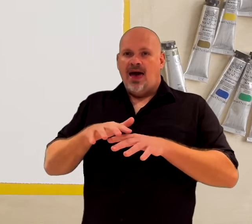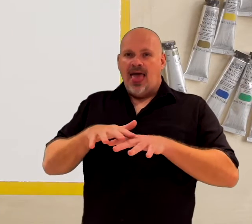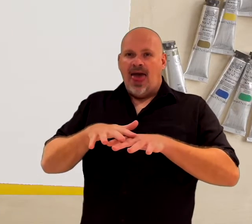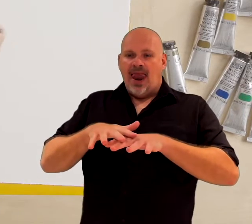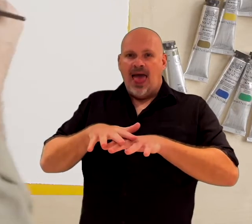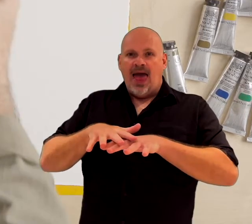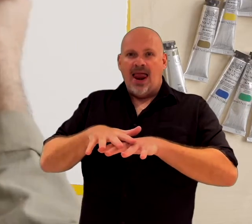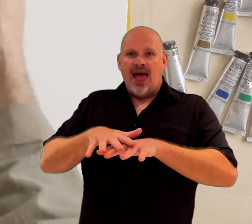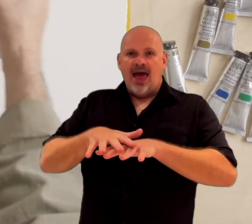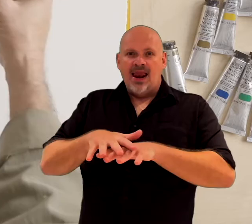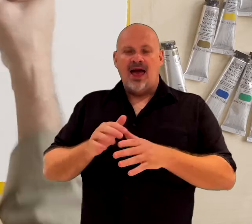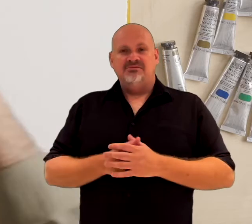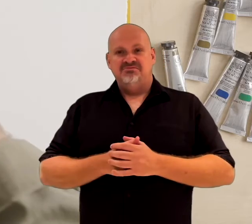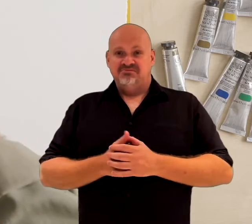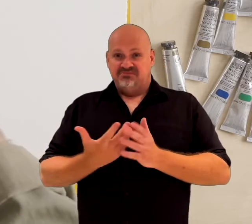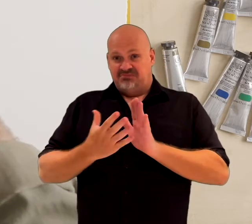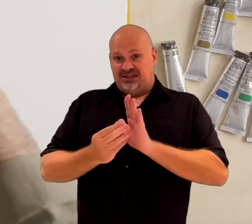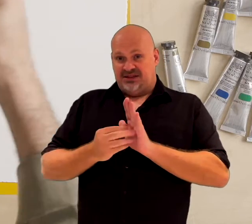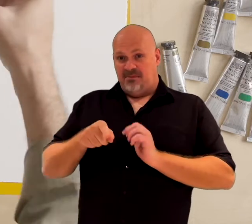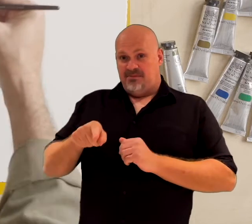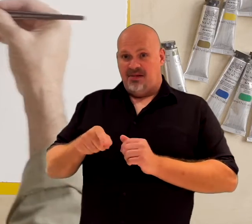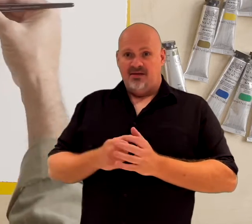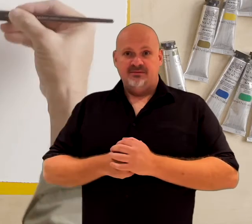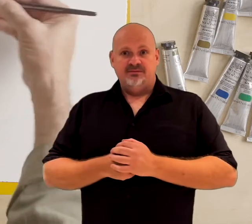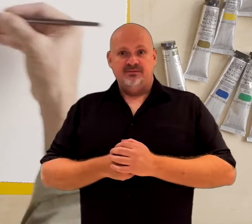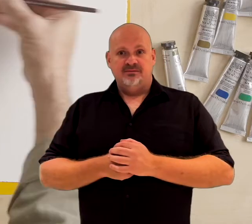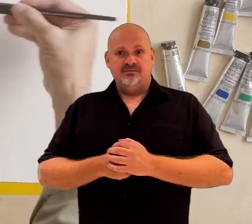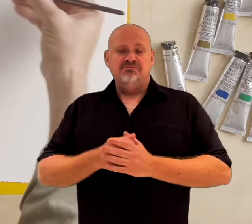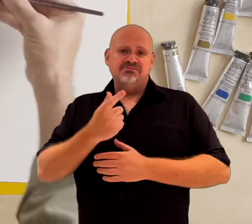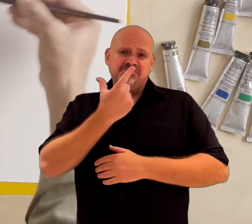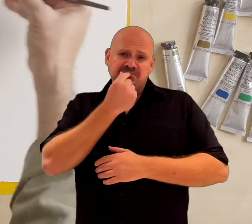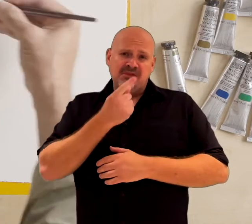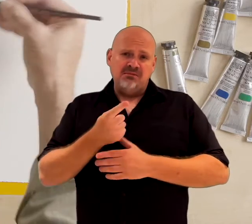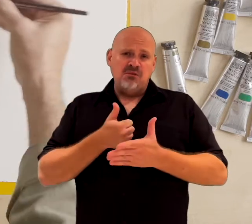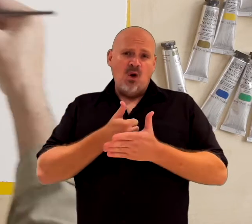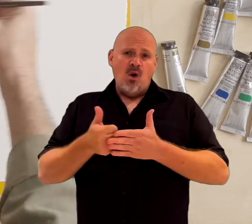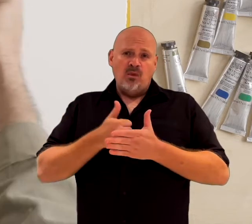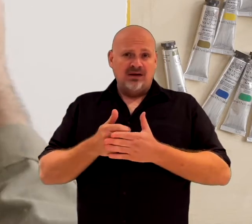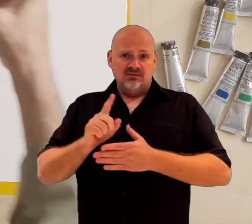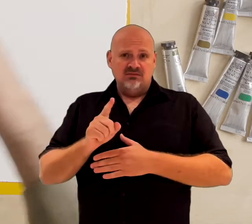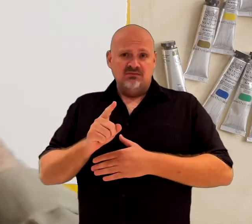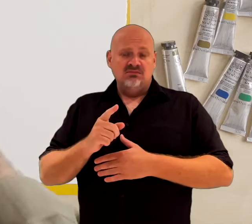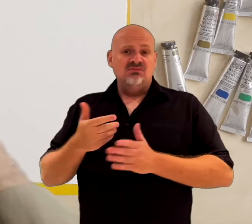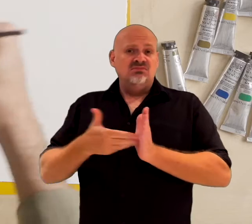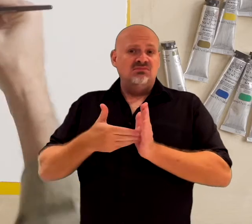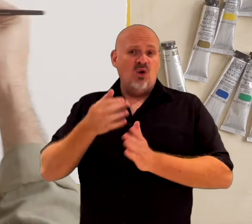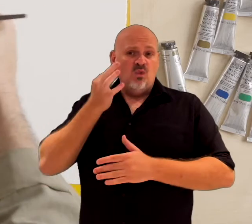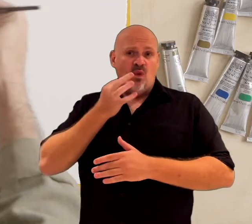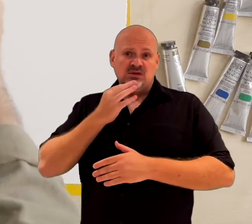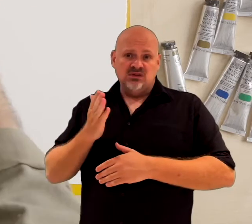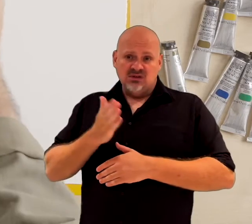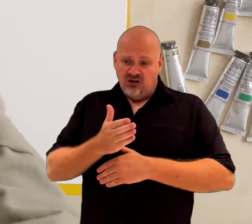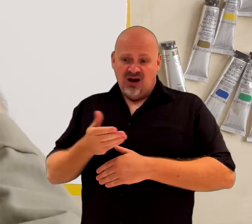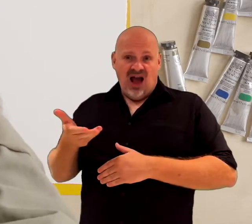can always, with that, add more water directly. And when you add water, it